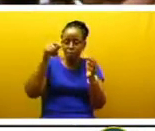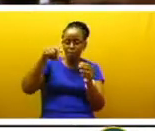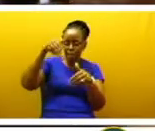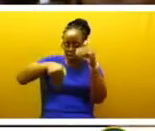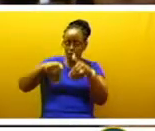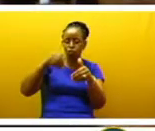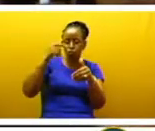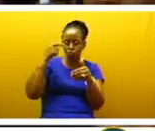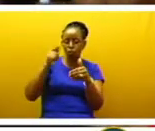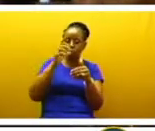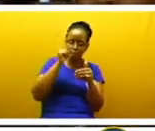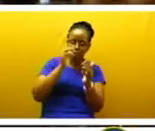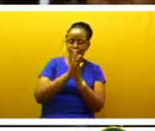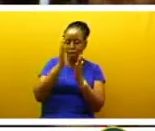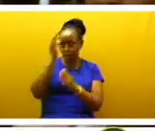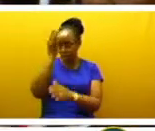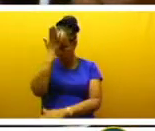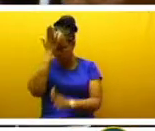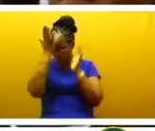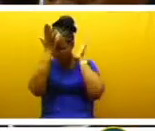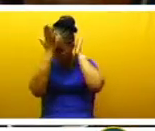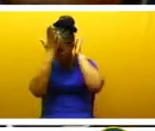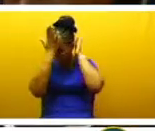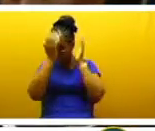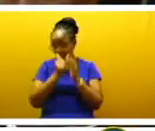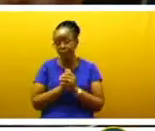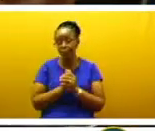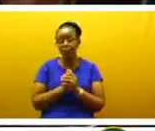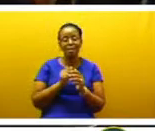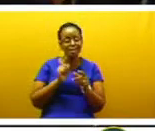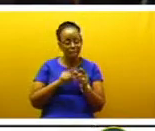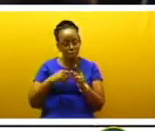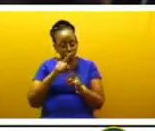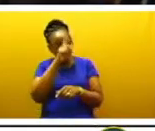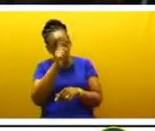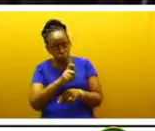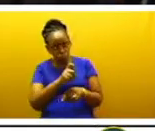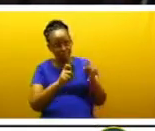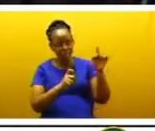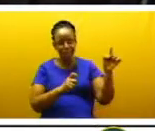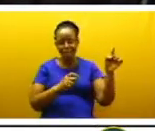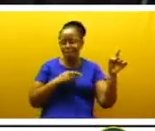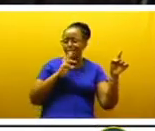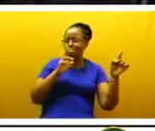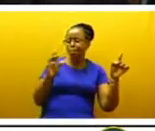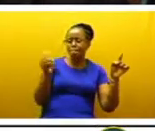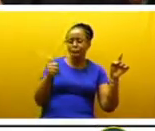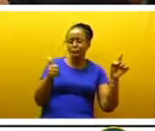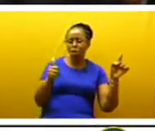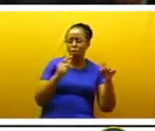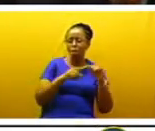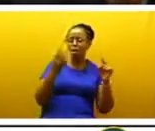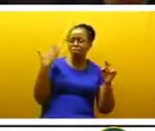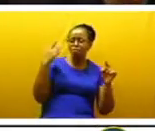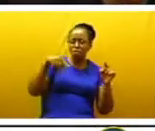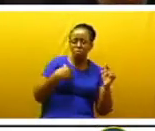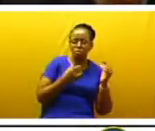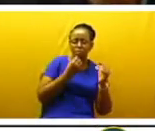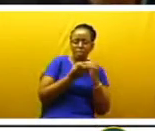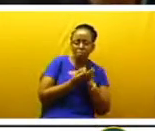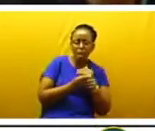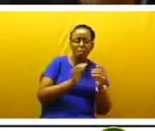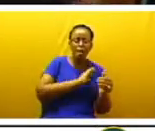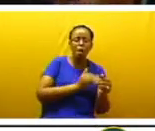could not reply, but those who attempted the reply said, but look at this. This is his power, this is his this is